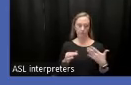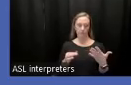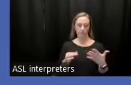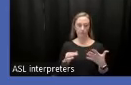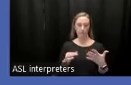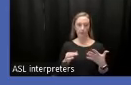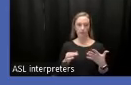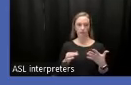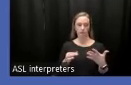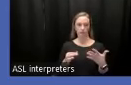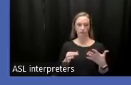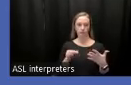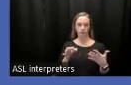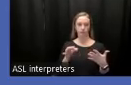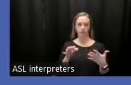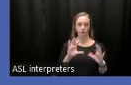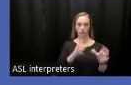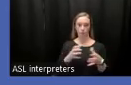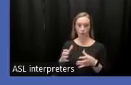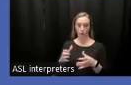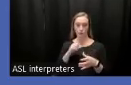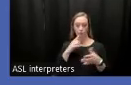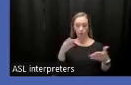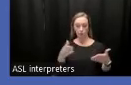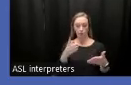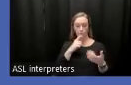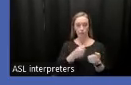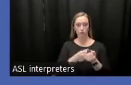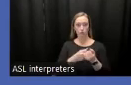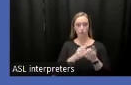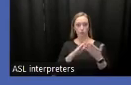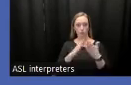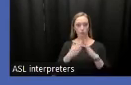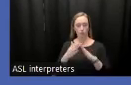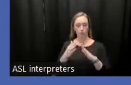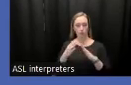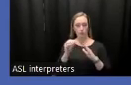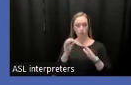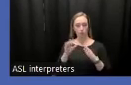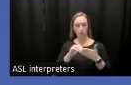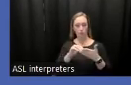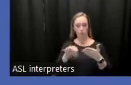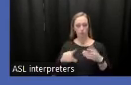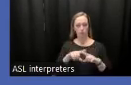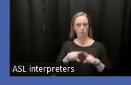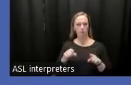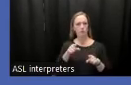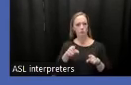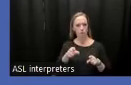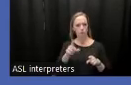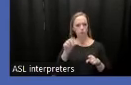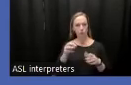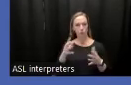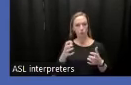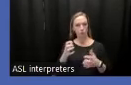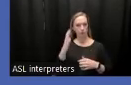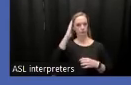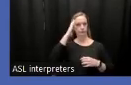factual groups that do exist to support communities of students. But you will want to keep aware